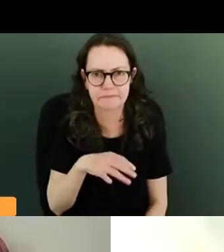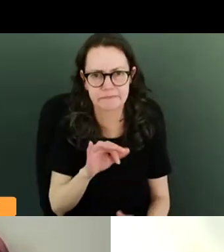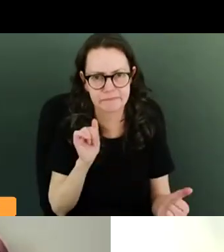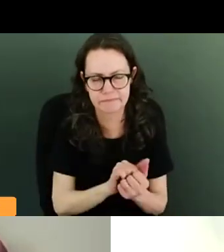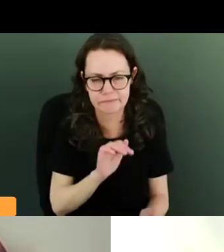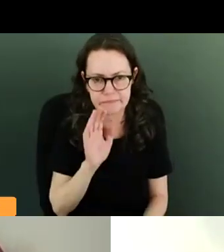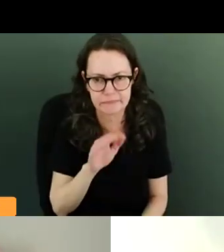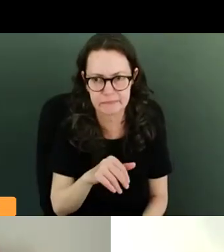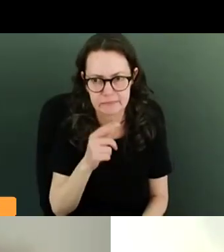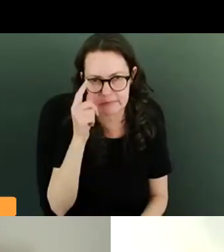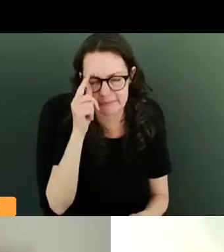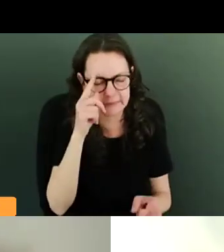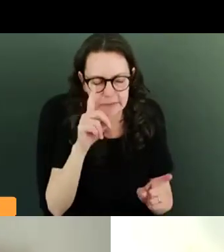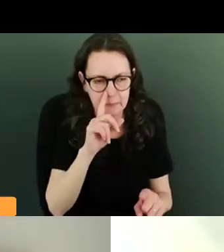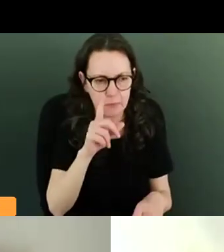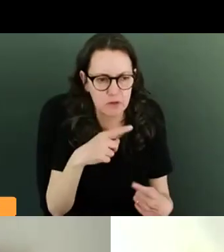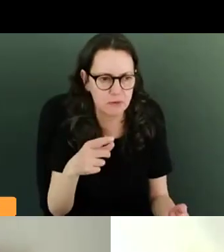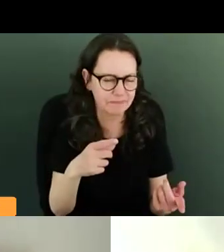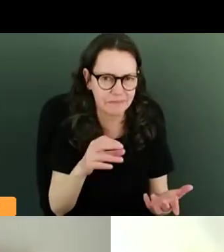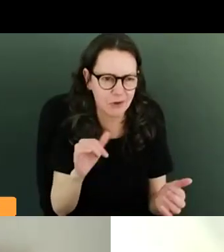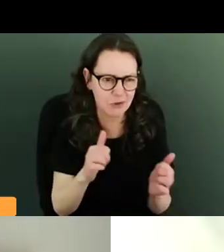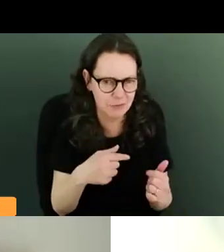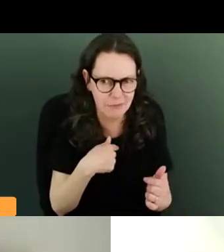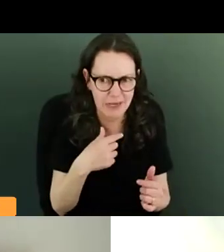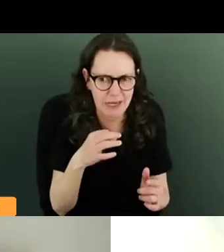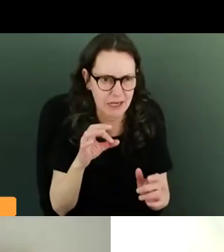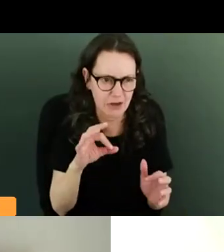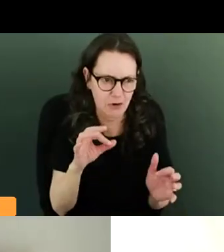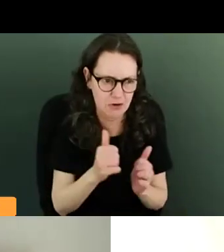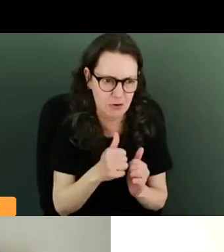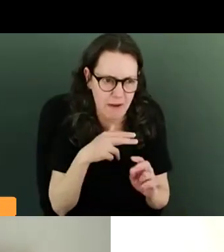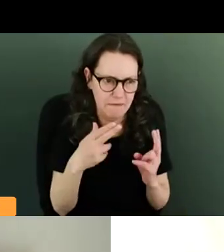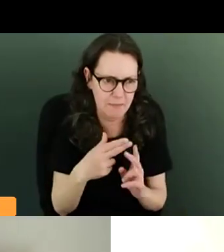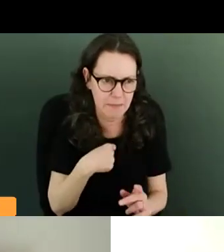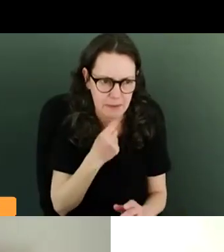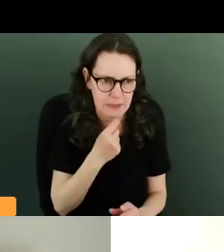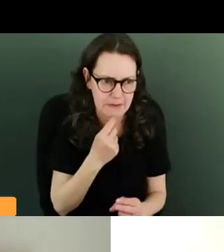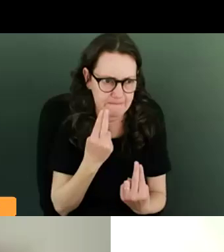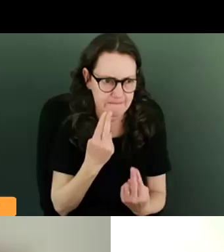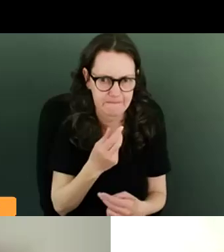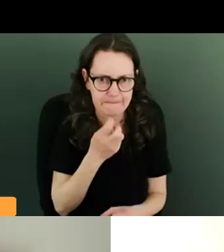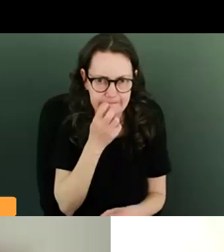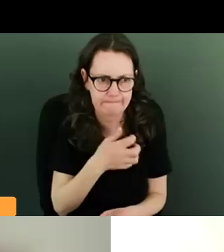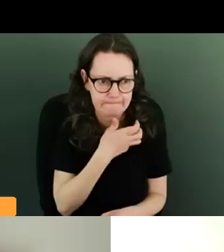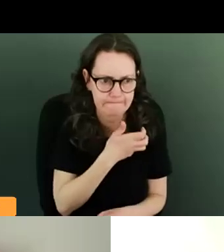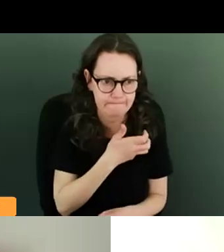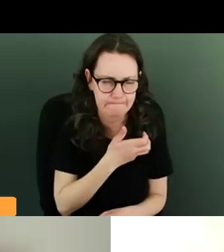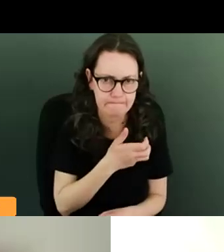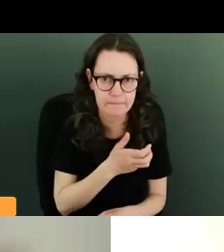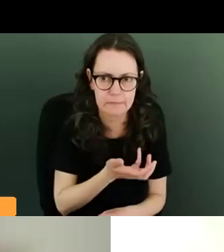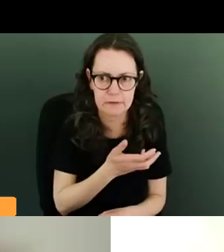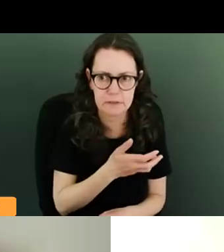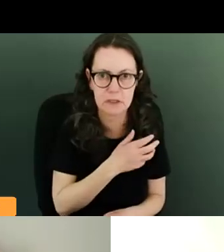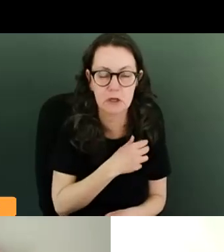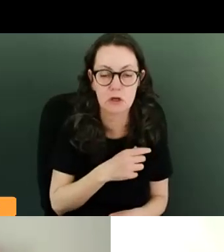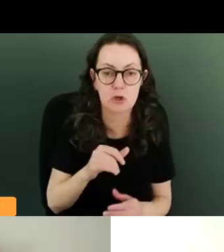resources. They're not going to get me, they're not going to get my family, and my back's already up. I think what's beautiful about this and just the